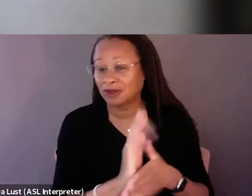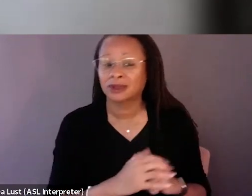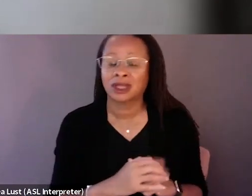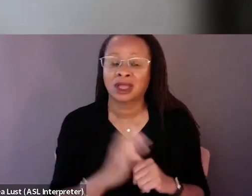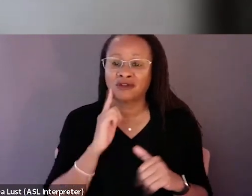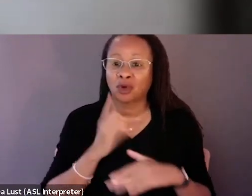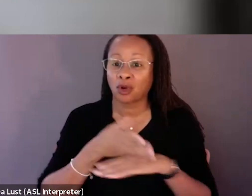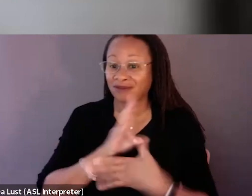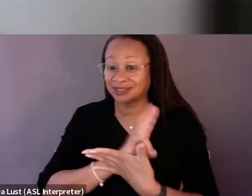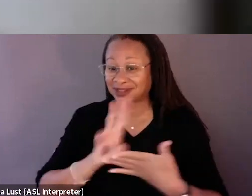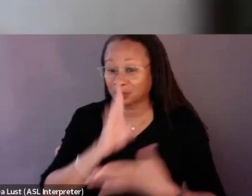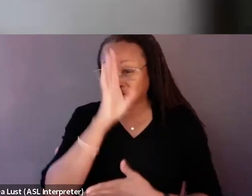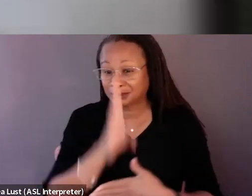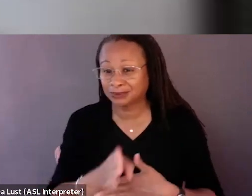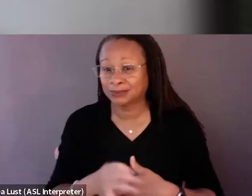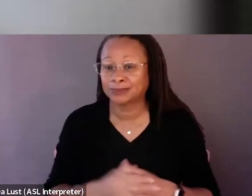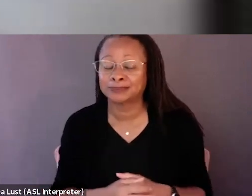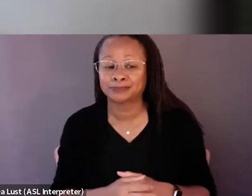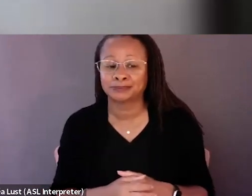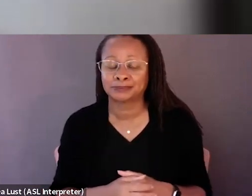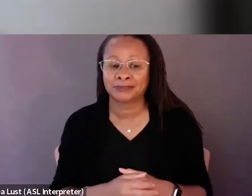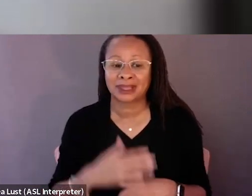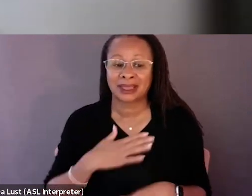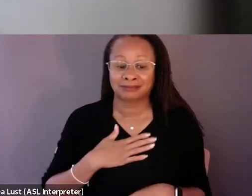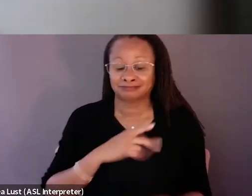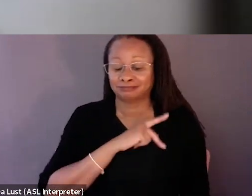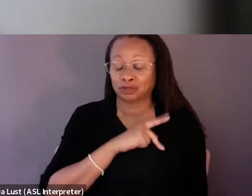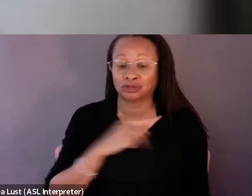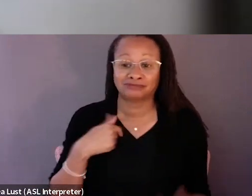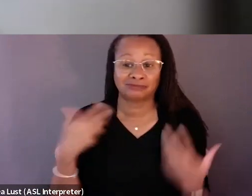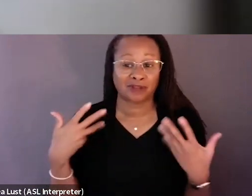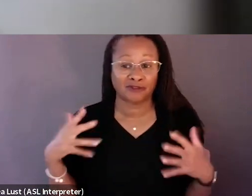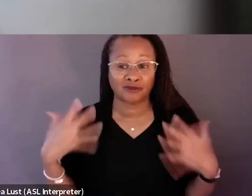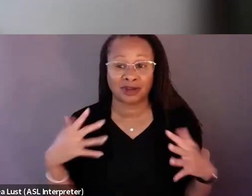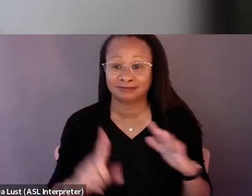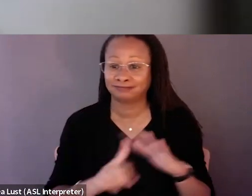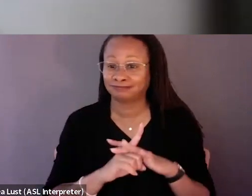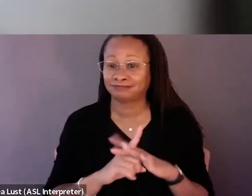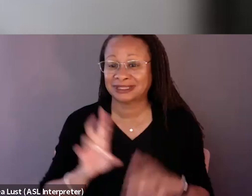over 7 weeks, and personally, I have already attended